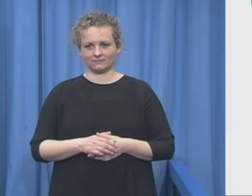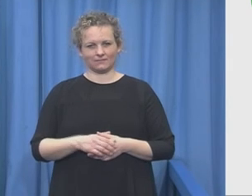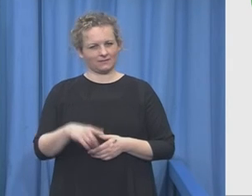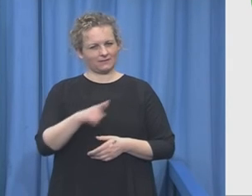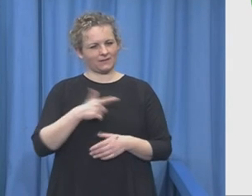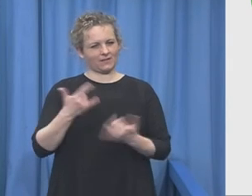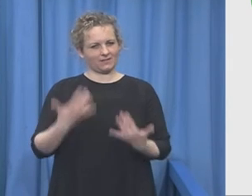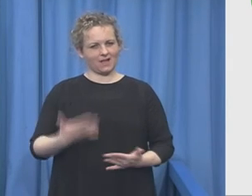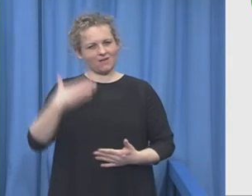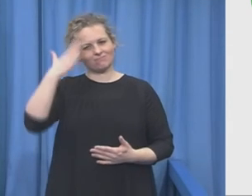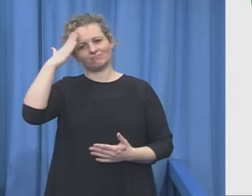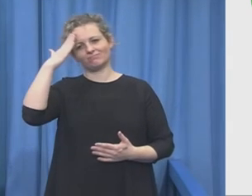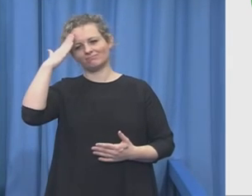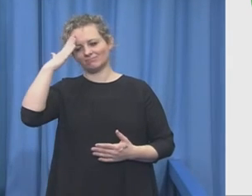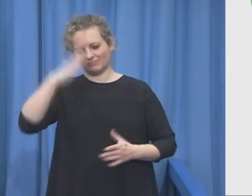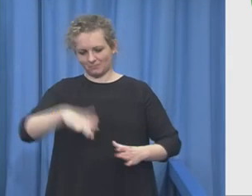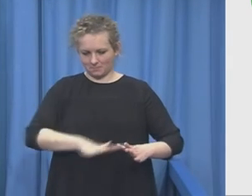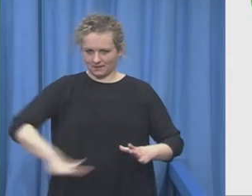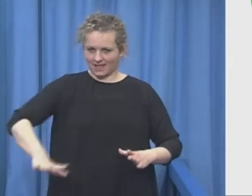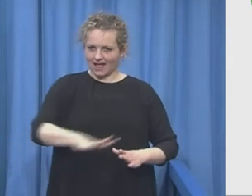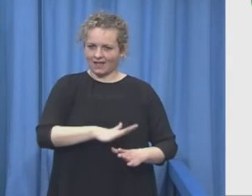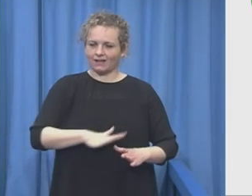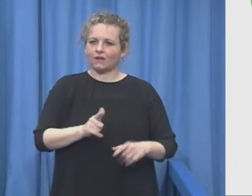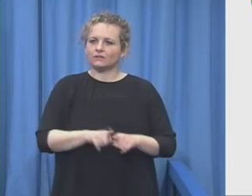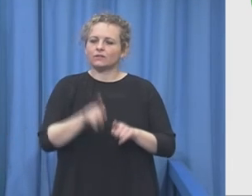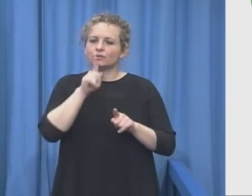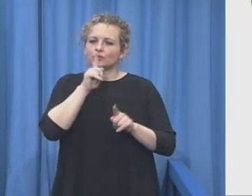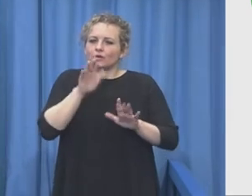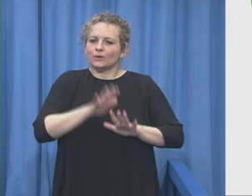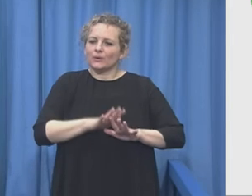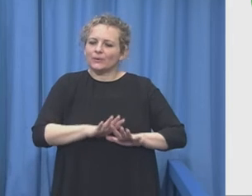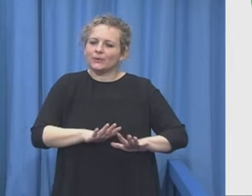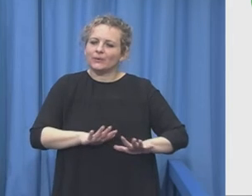we can create a culture of inner well-being,